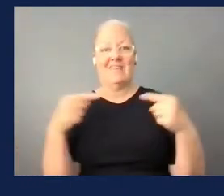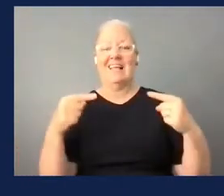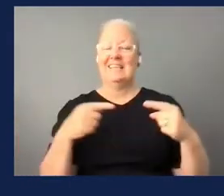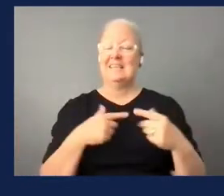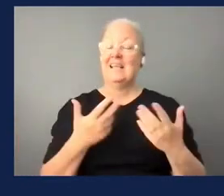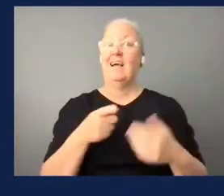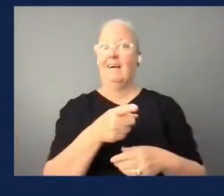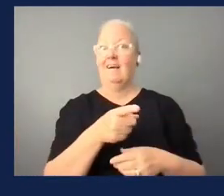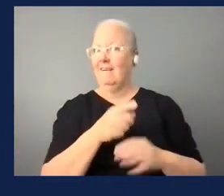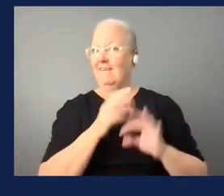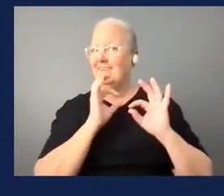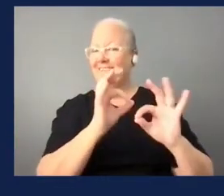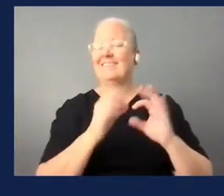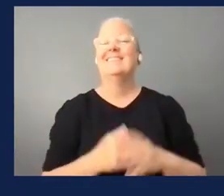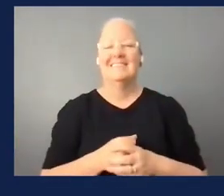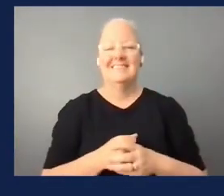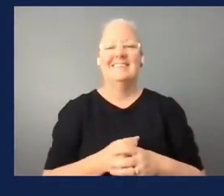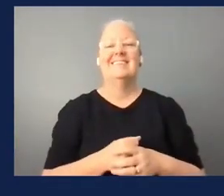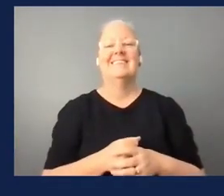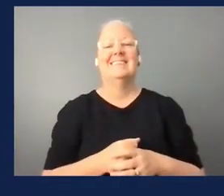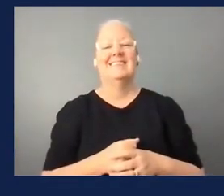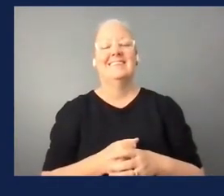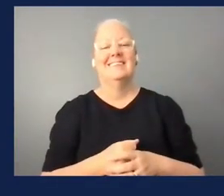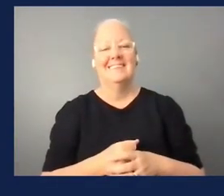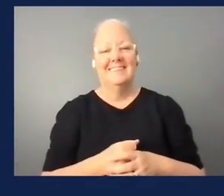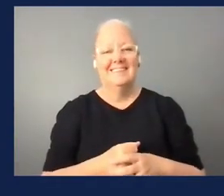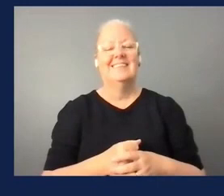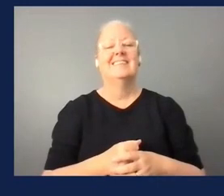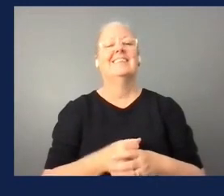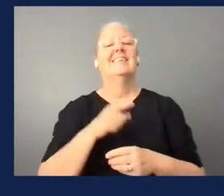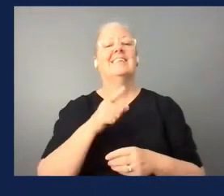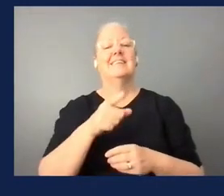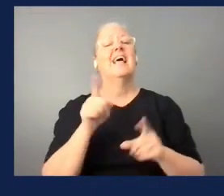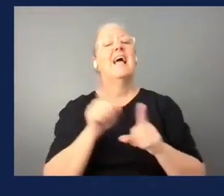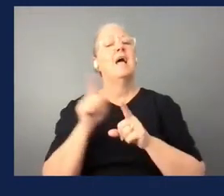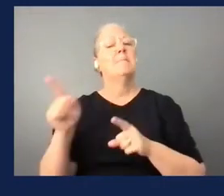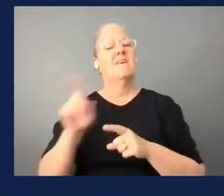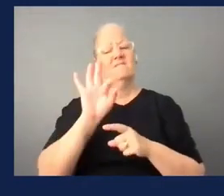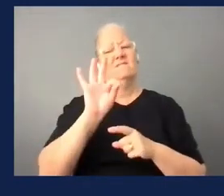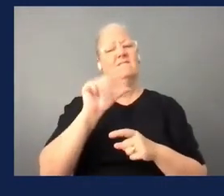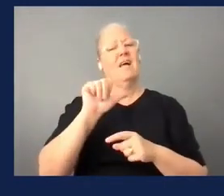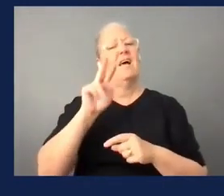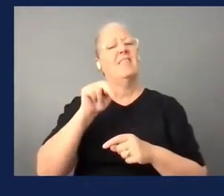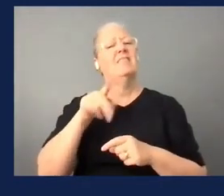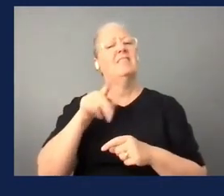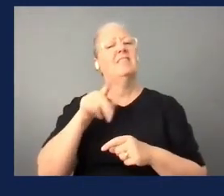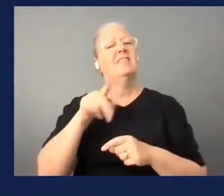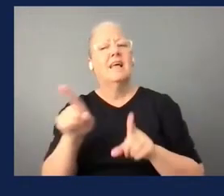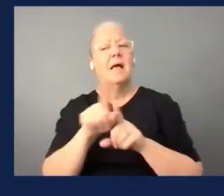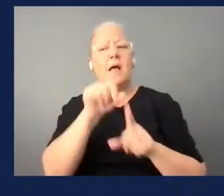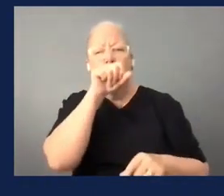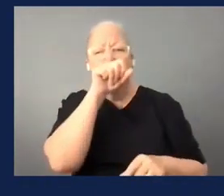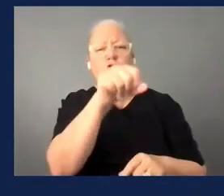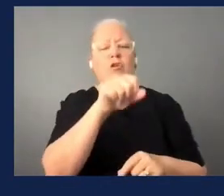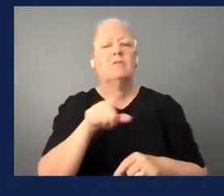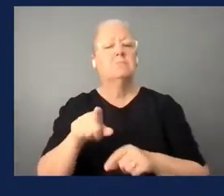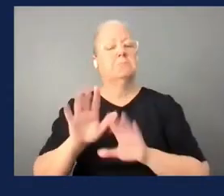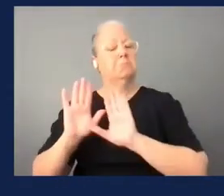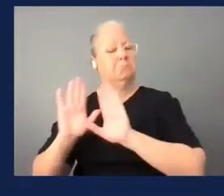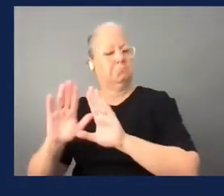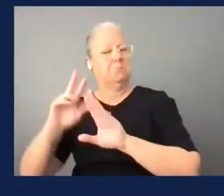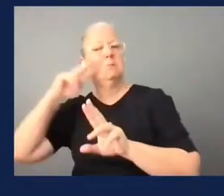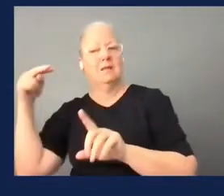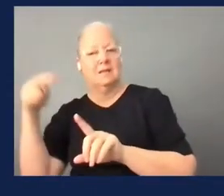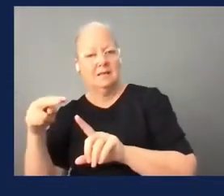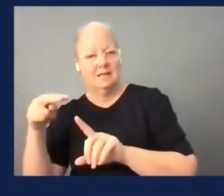Yeah, thank you. And now, we've heard the fan perspective of attending these major tournaments. So now we're going to go to hear from the